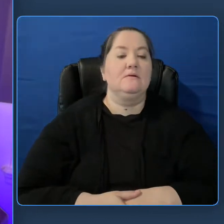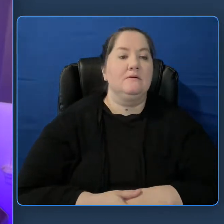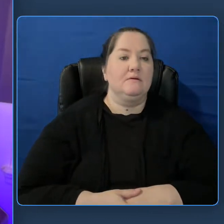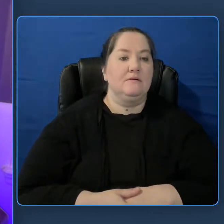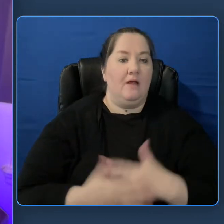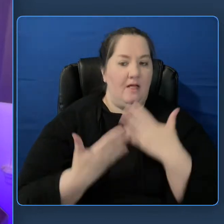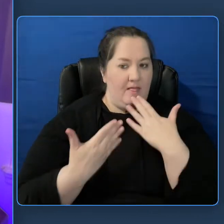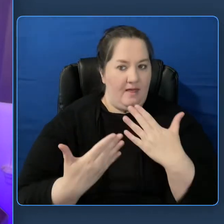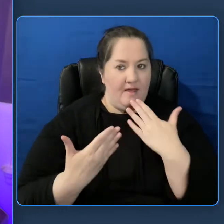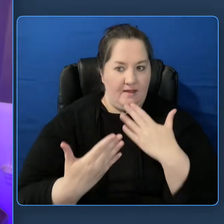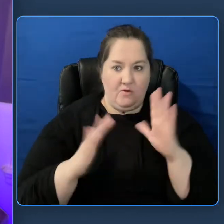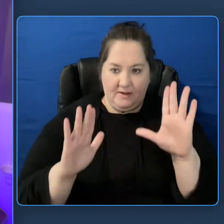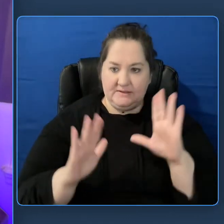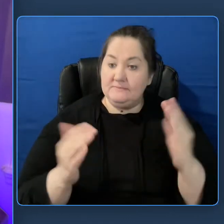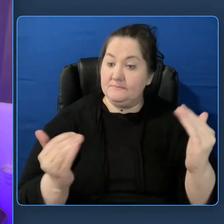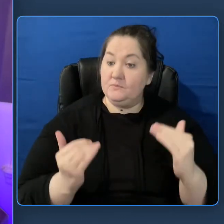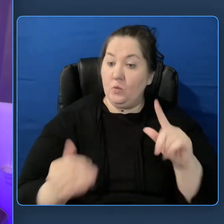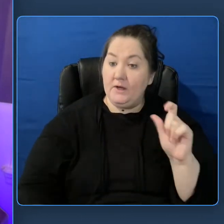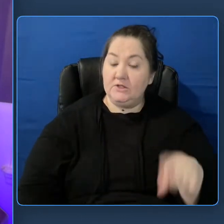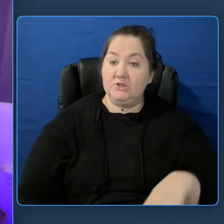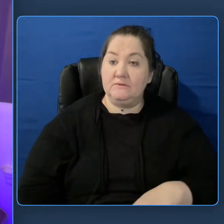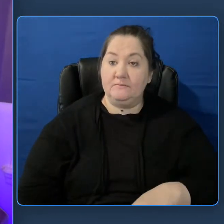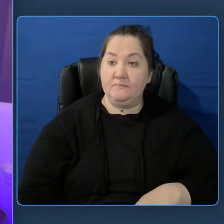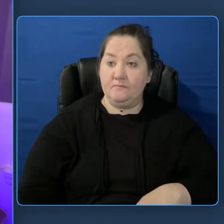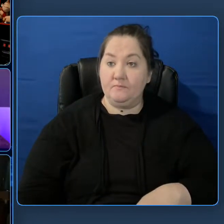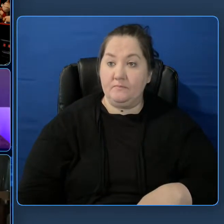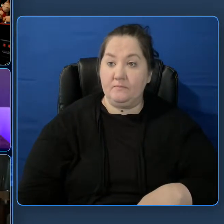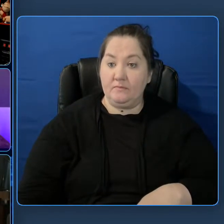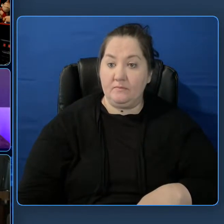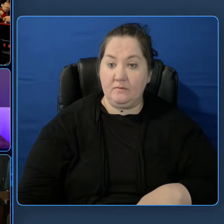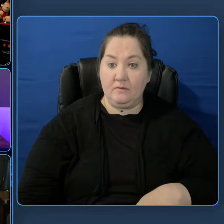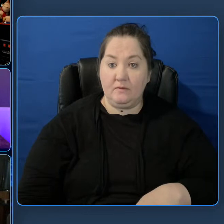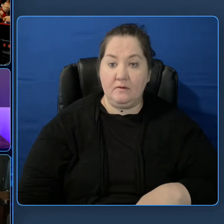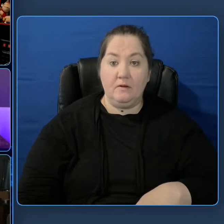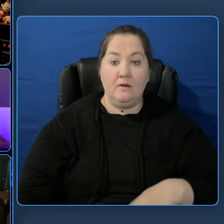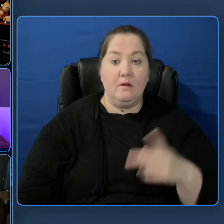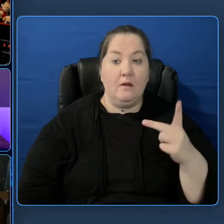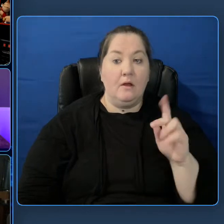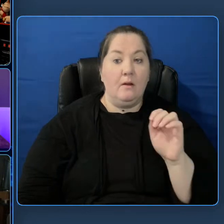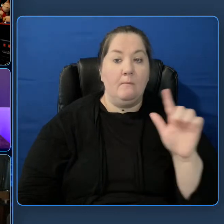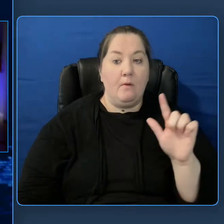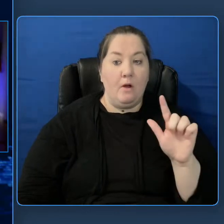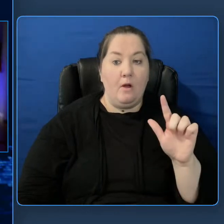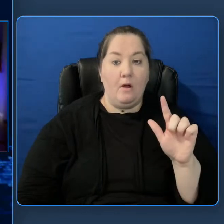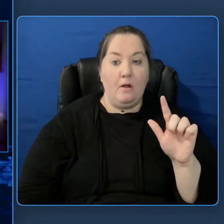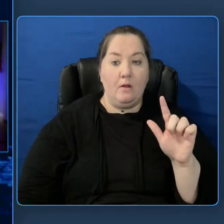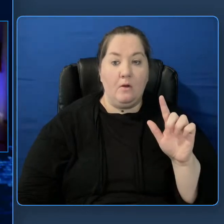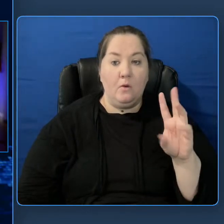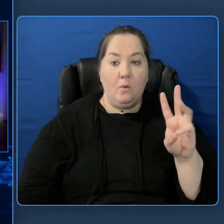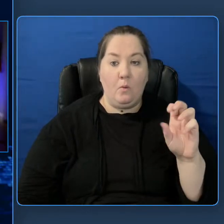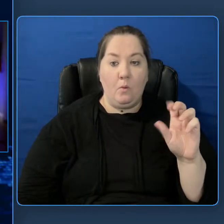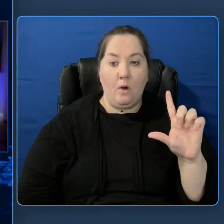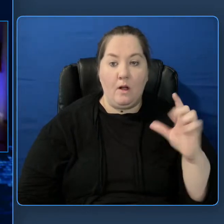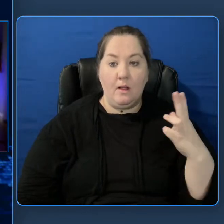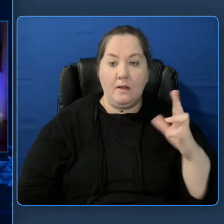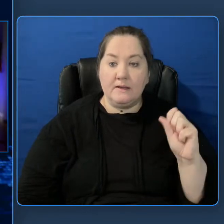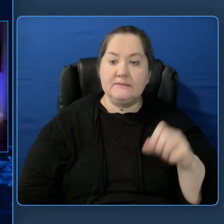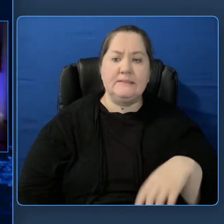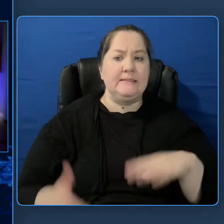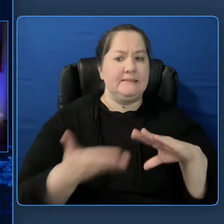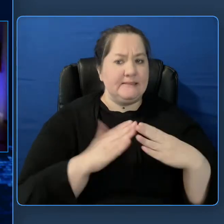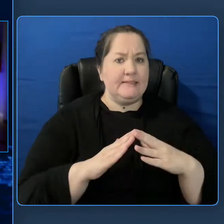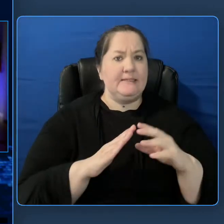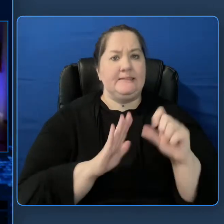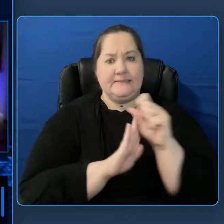Excellent. Okay, let's go to the next question. And it's coming in from Paul Wallace in Austin, Texas. What cities, states,